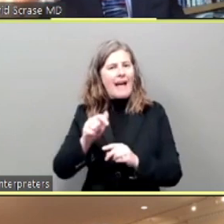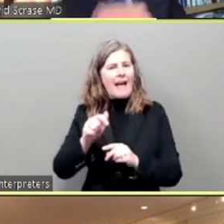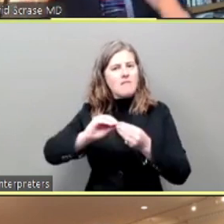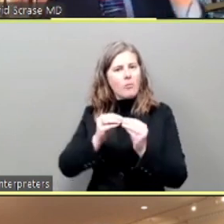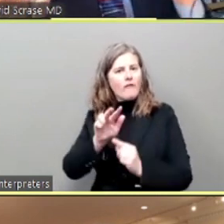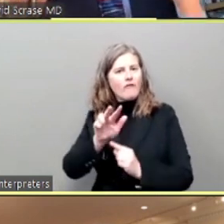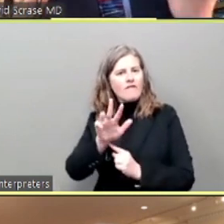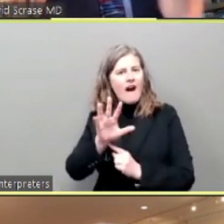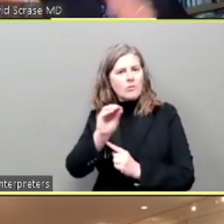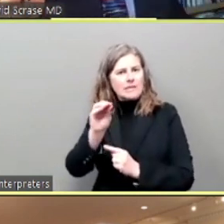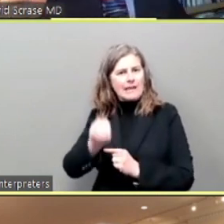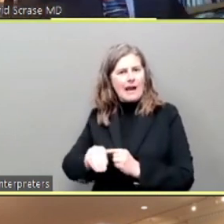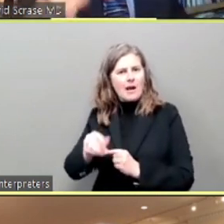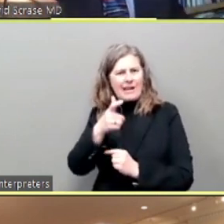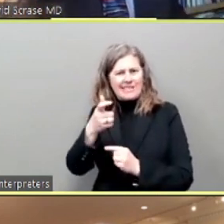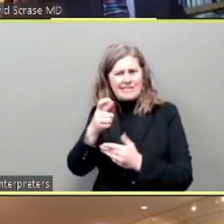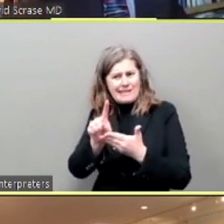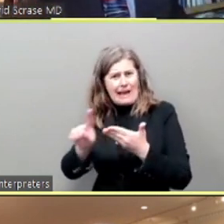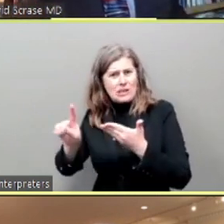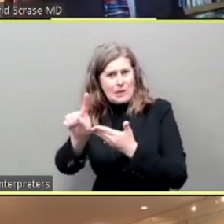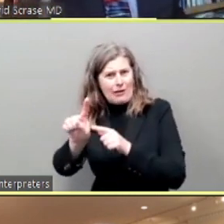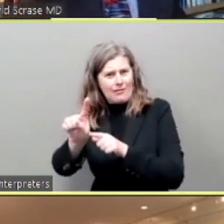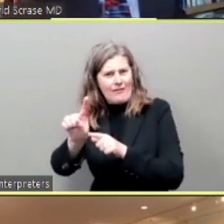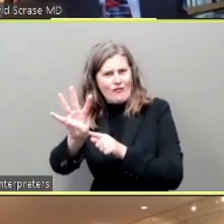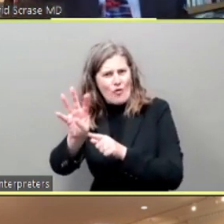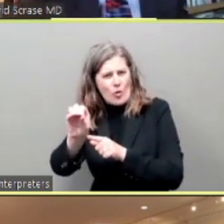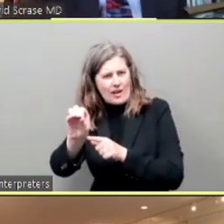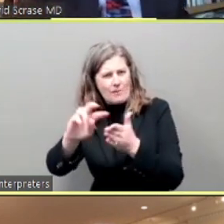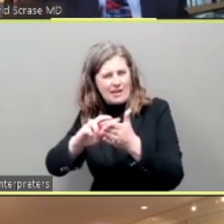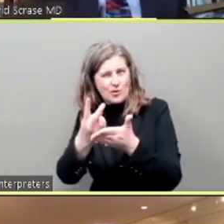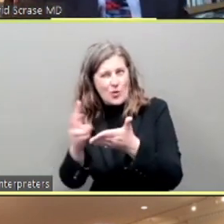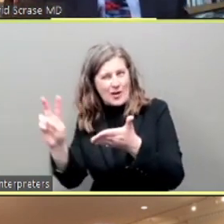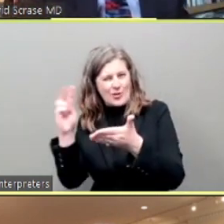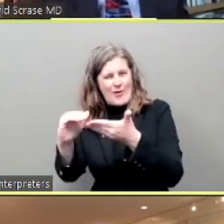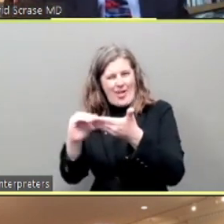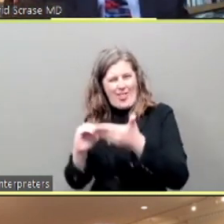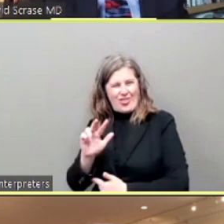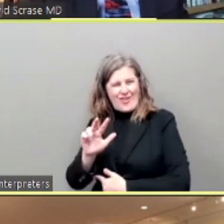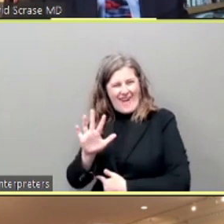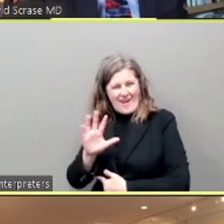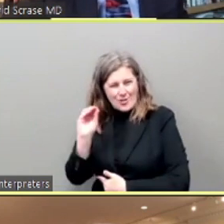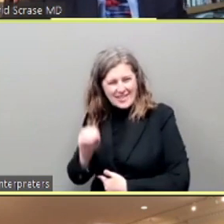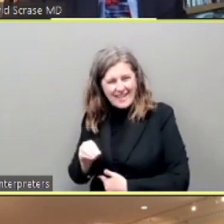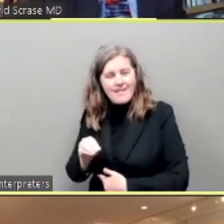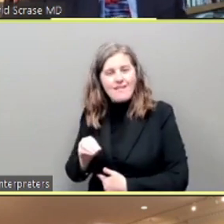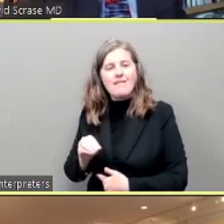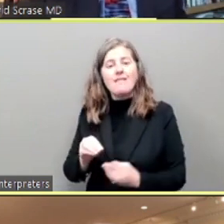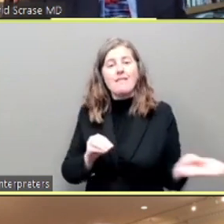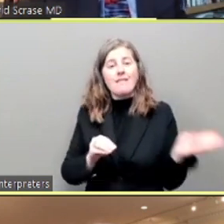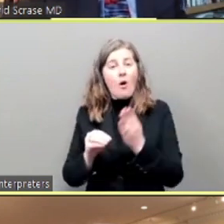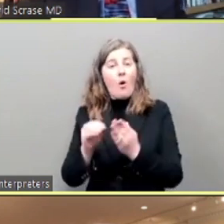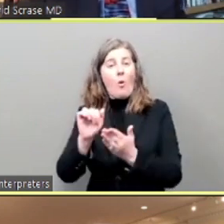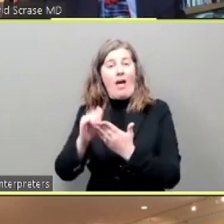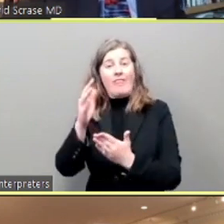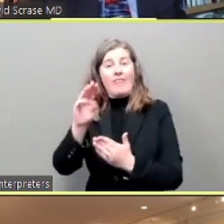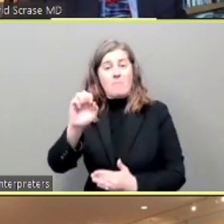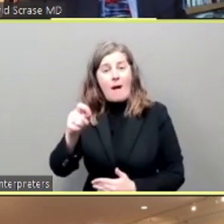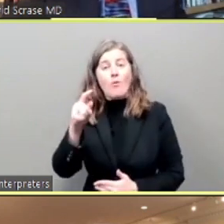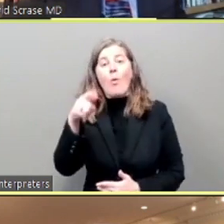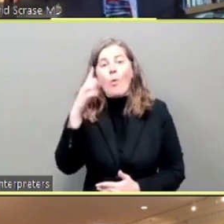vaccination rate because it's 5% every 2 weeks. So we went back to last week. And this is what the map would look